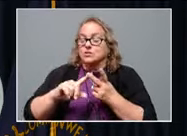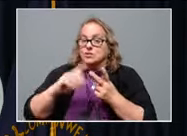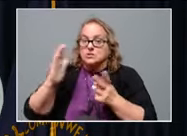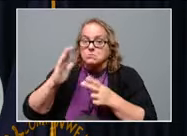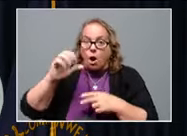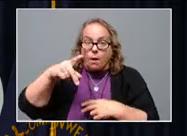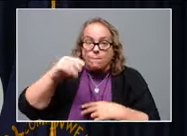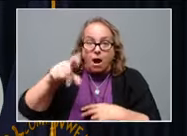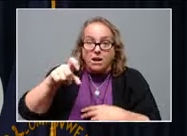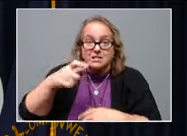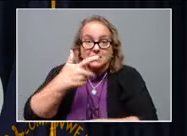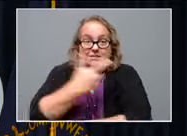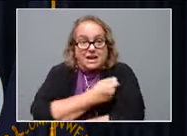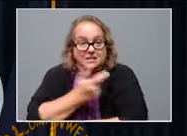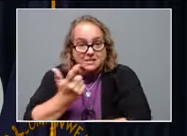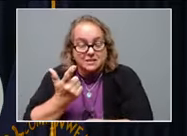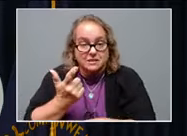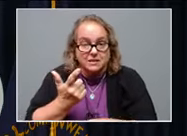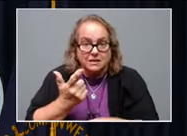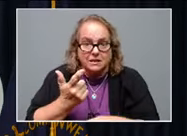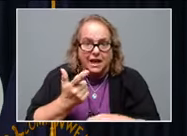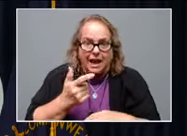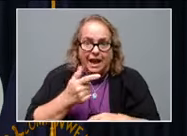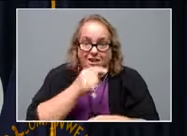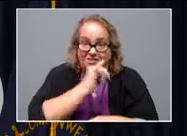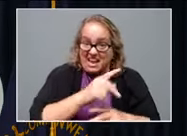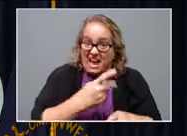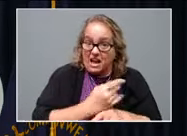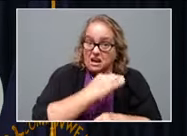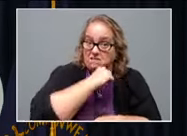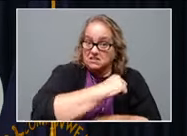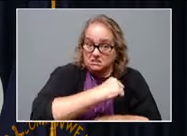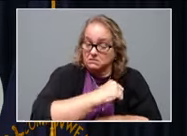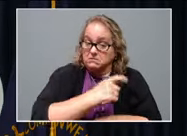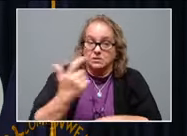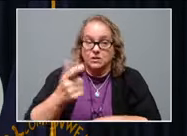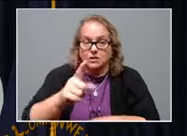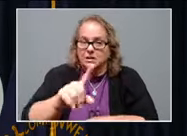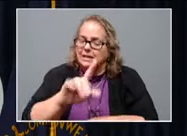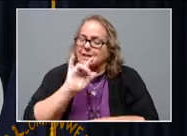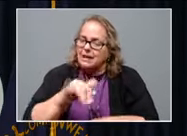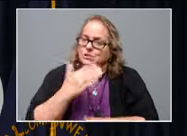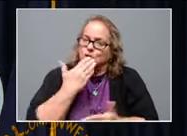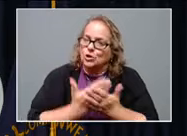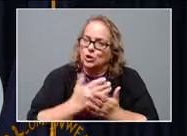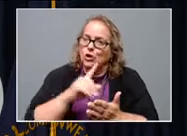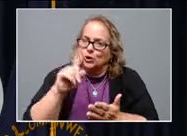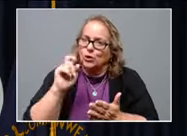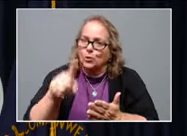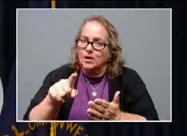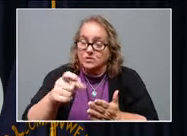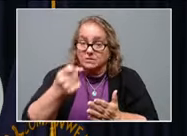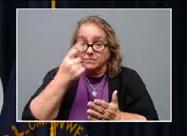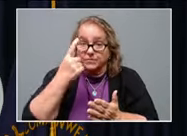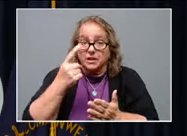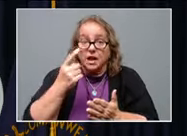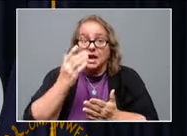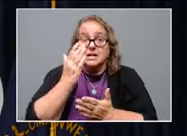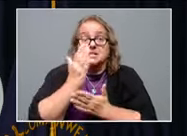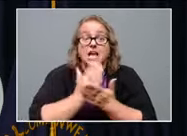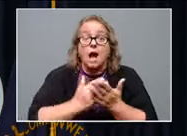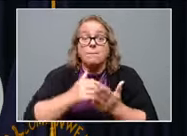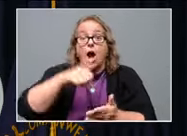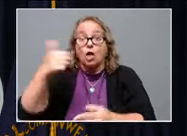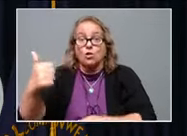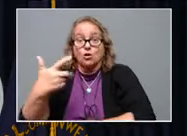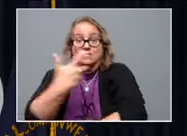other vaccines, for the most part, are mandated and have been for a long time. In fact, they're written into state law and have been